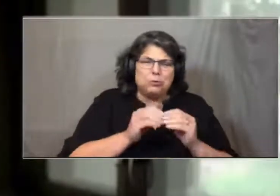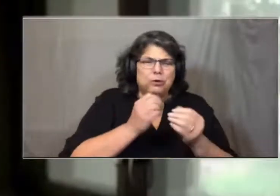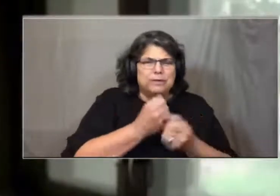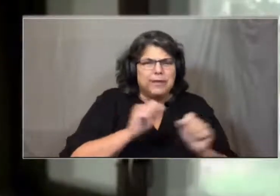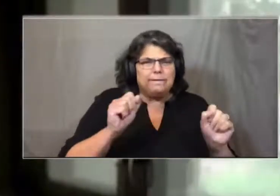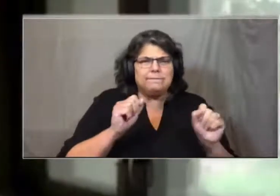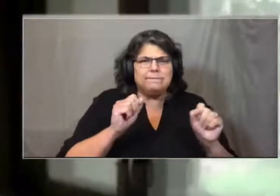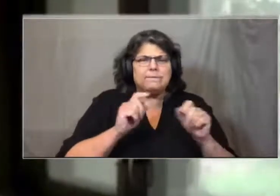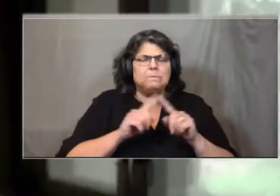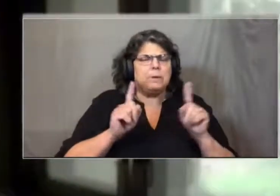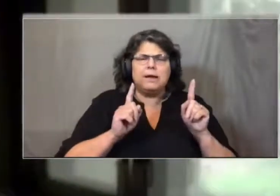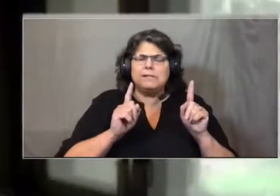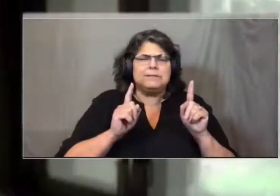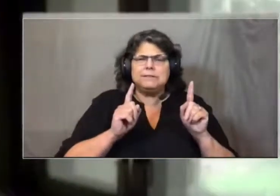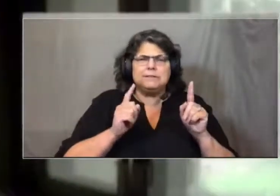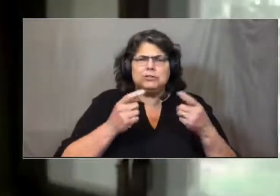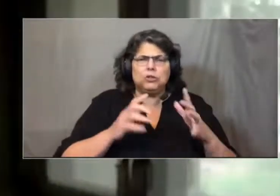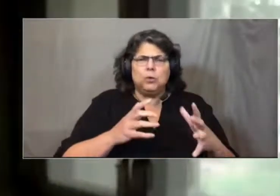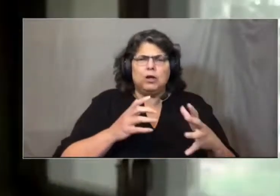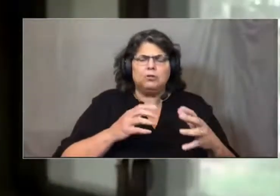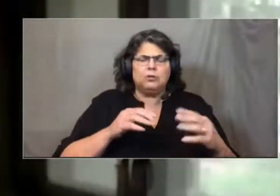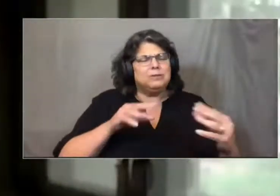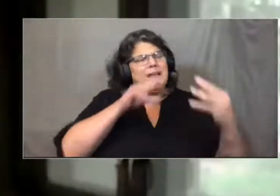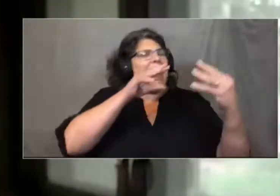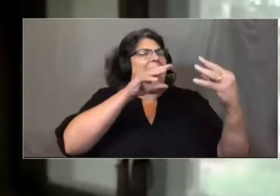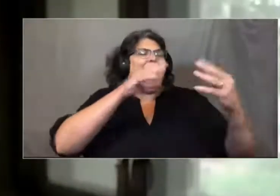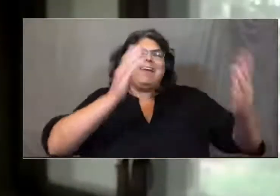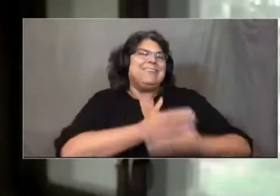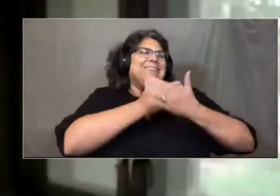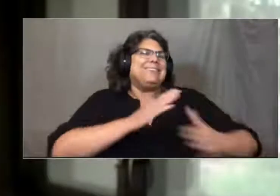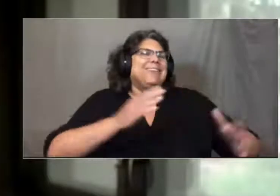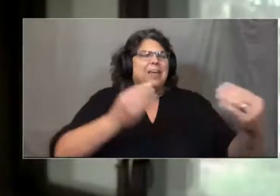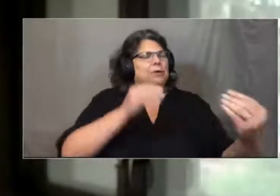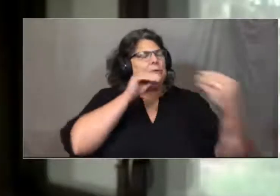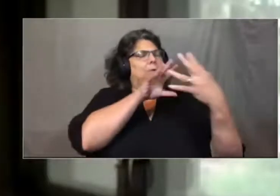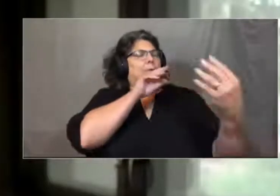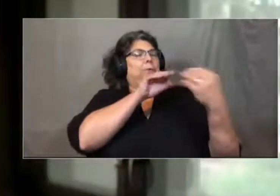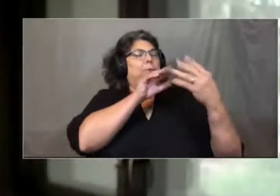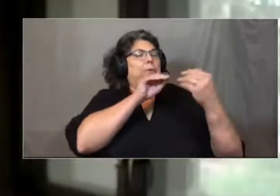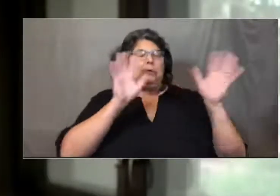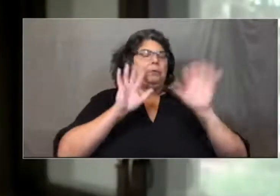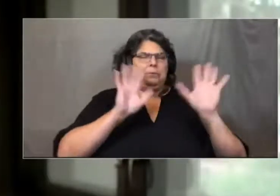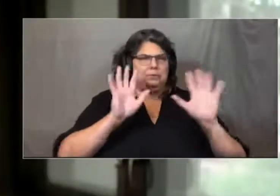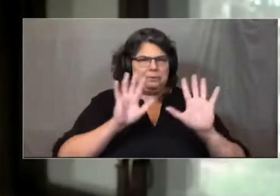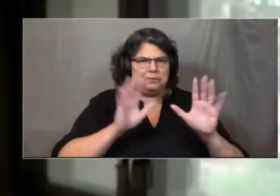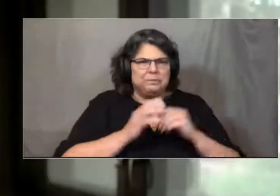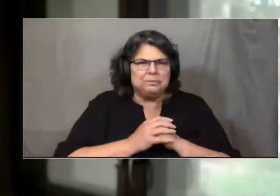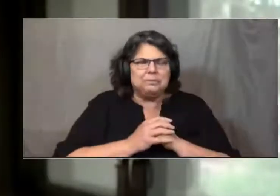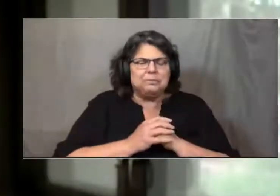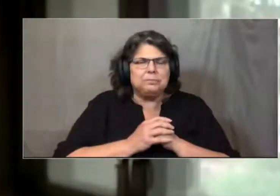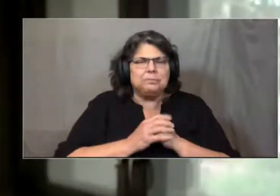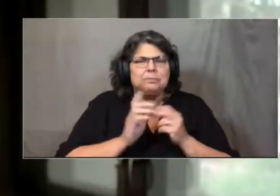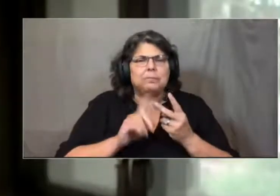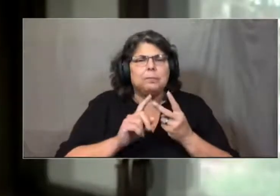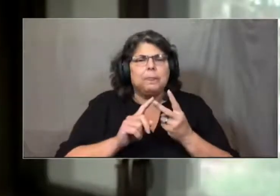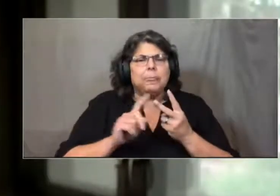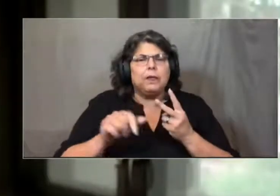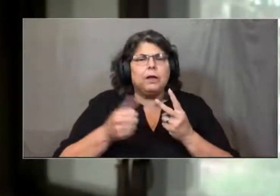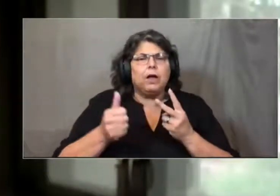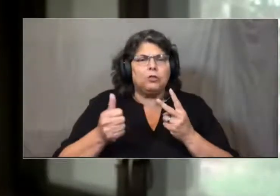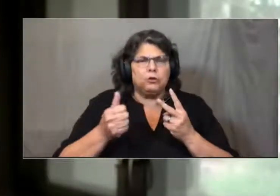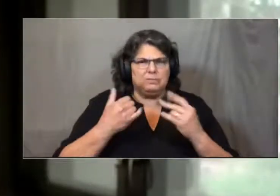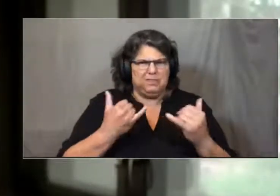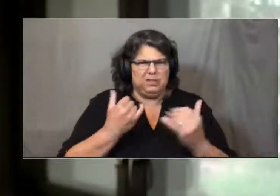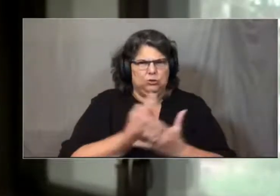not singing at each other and singing loud. The other thing we've done this